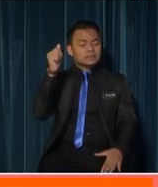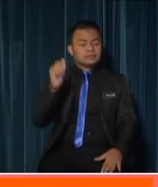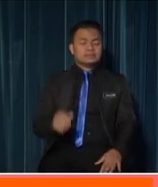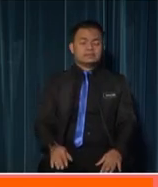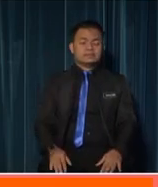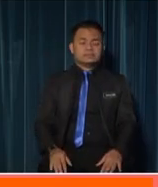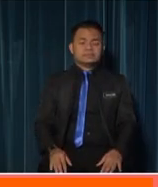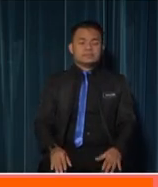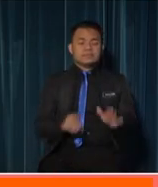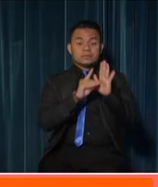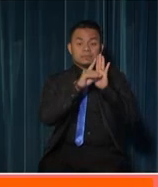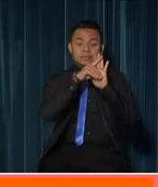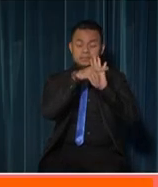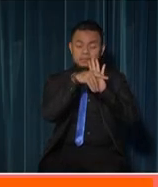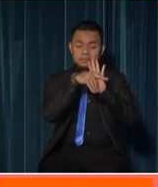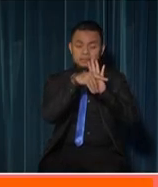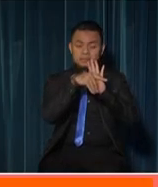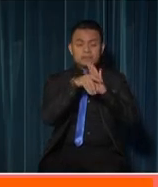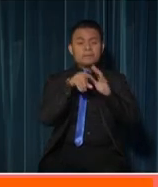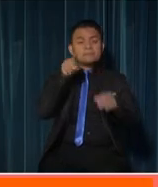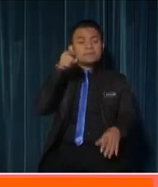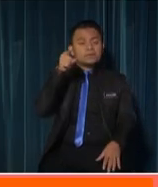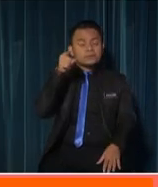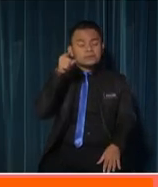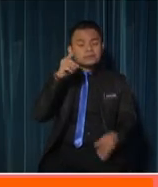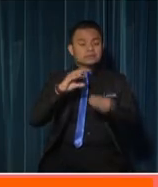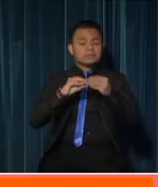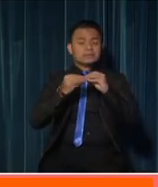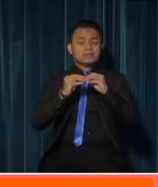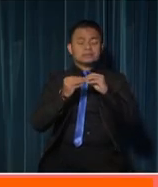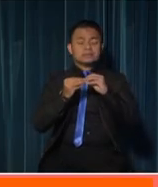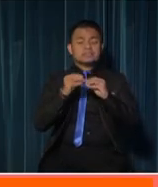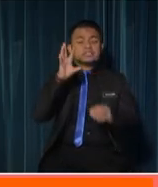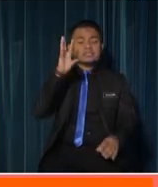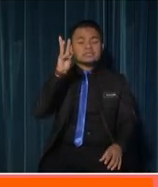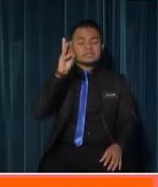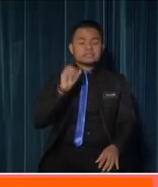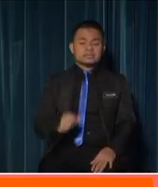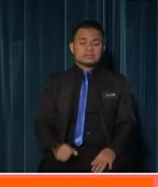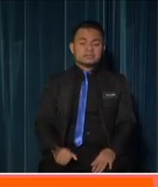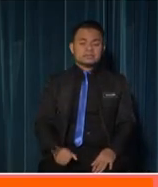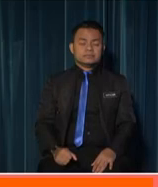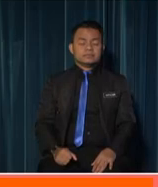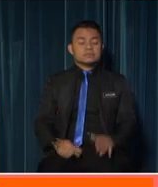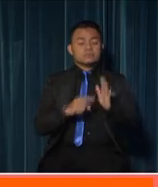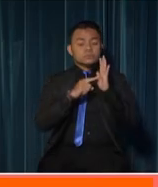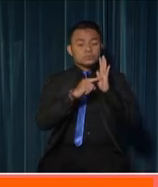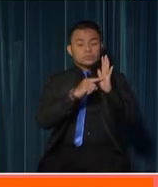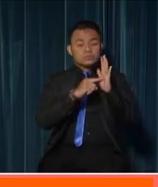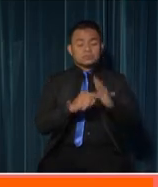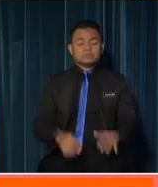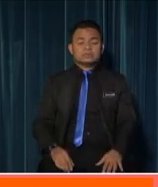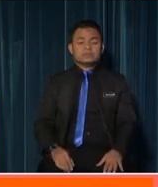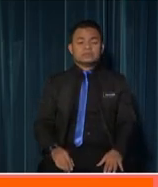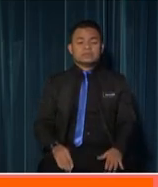The minute hand is pointing at number 6. It shows